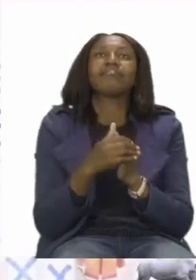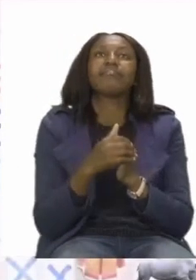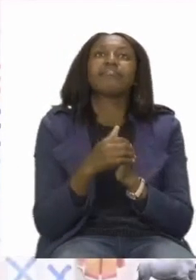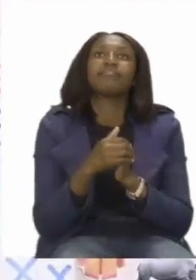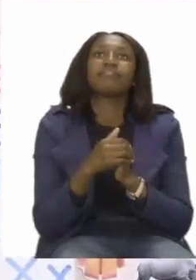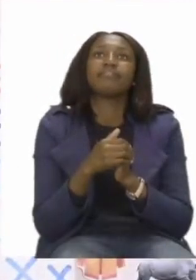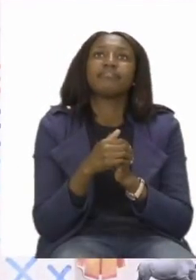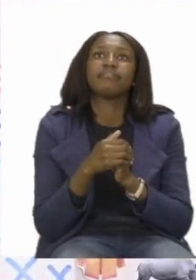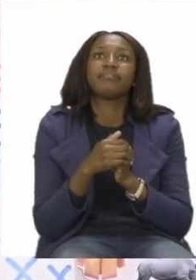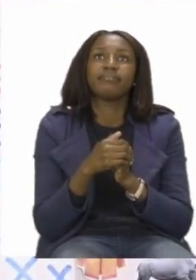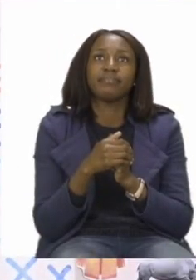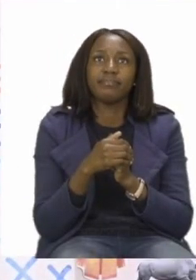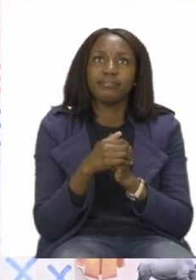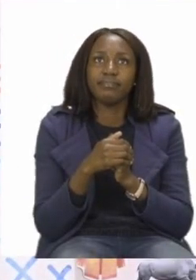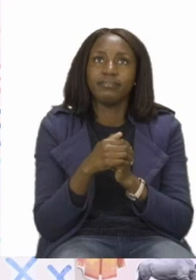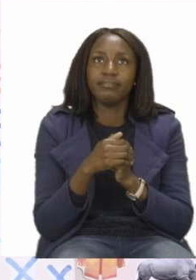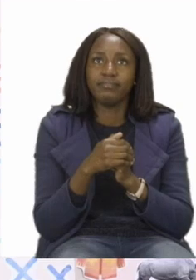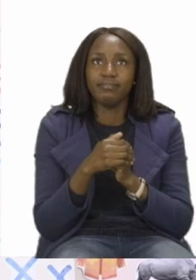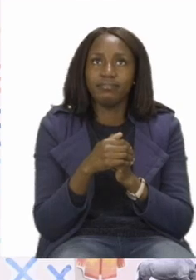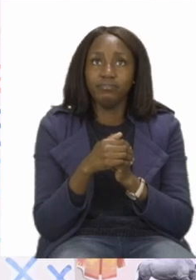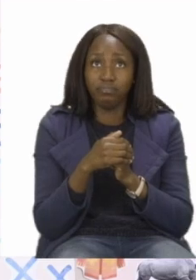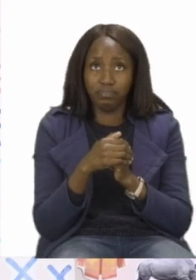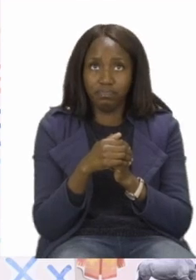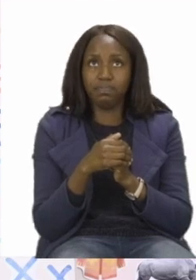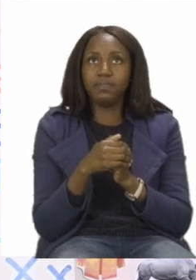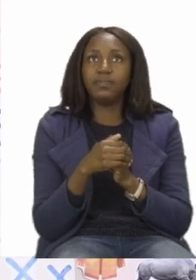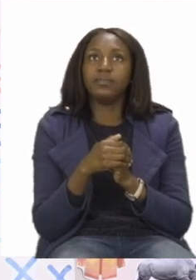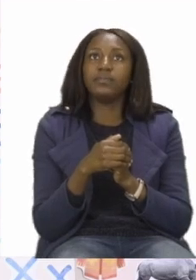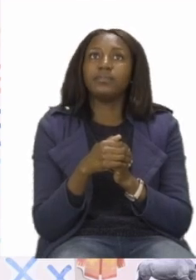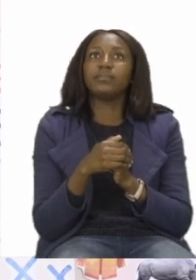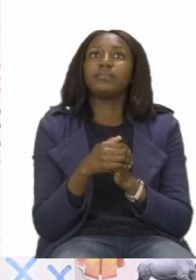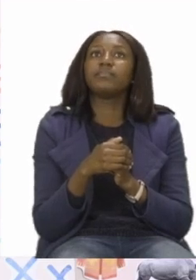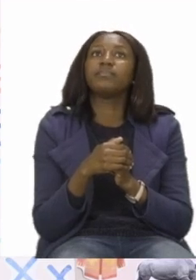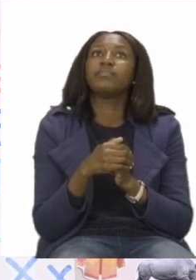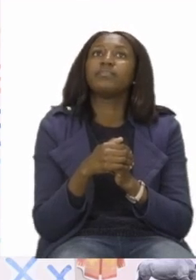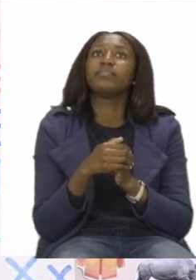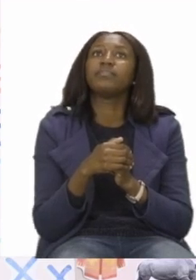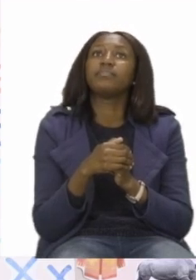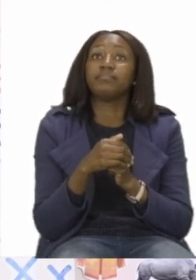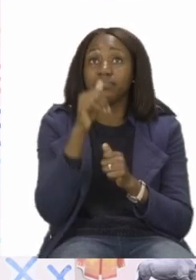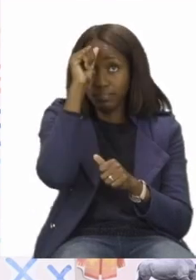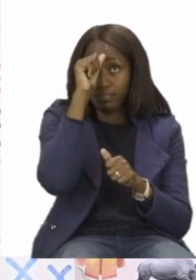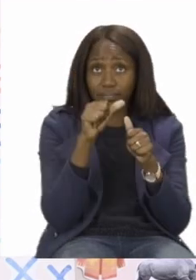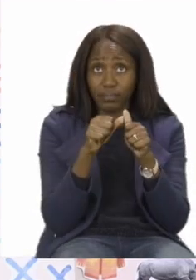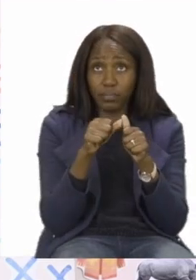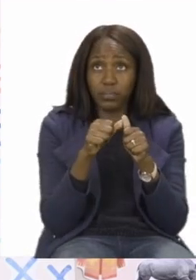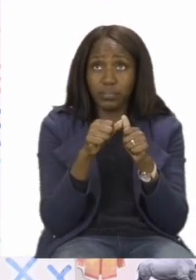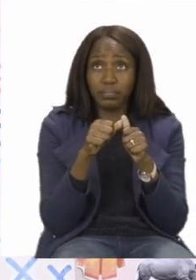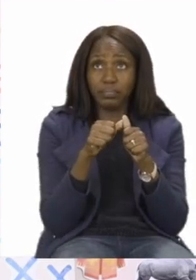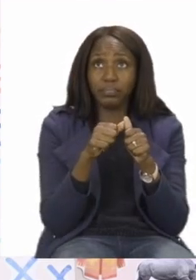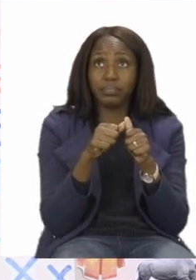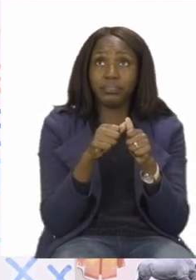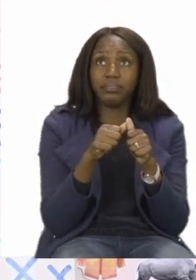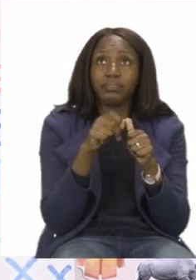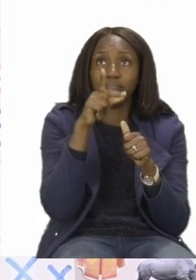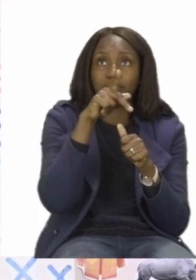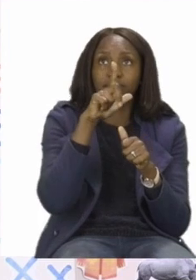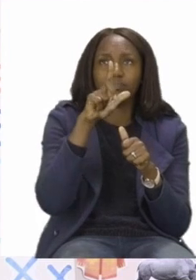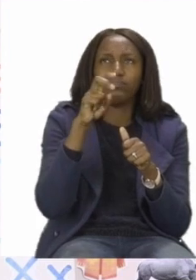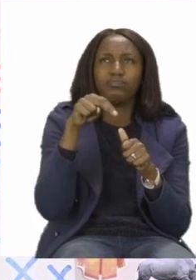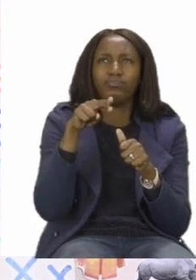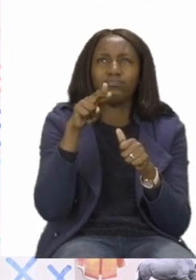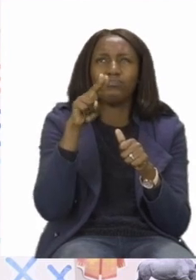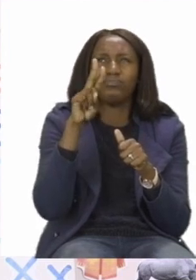I have the difference that's going to help you. Remember, a plural means that there are two